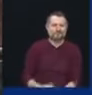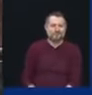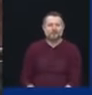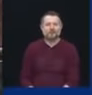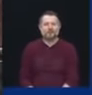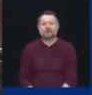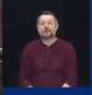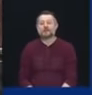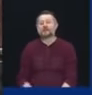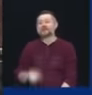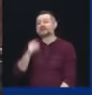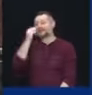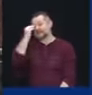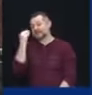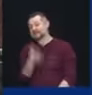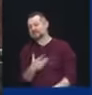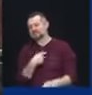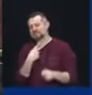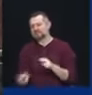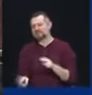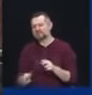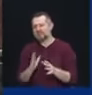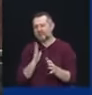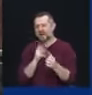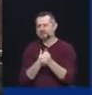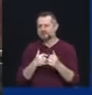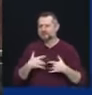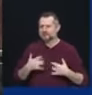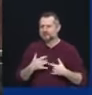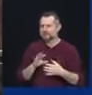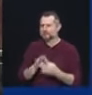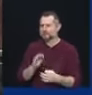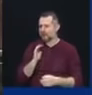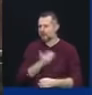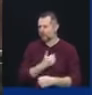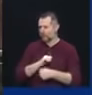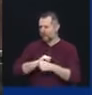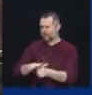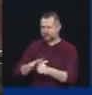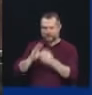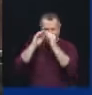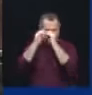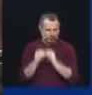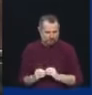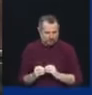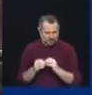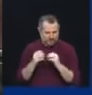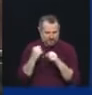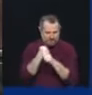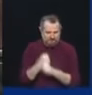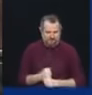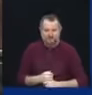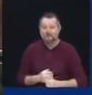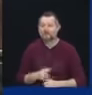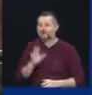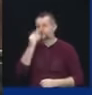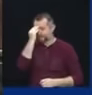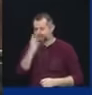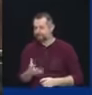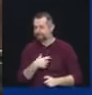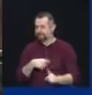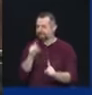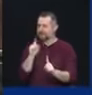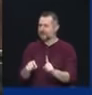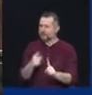Let me give you a quick update on where we are on the numbers today on COVID, because as I said, it's something that you have to watch